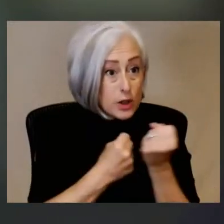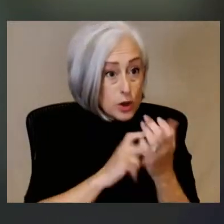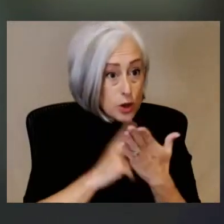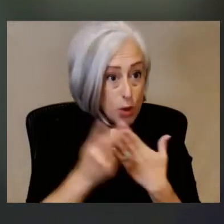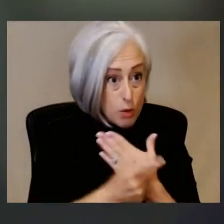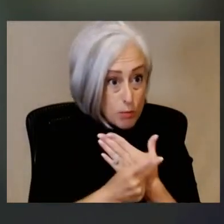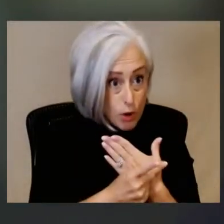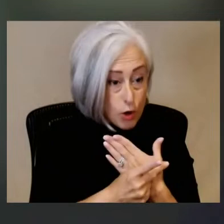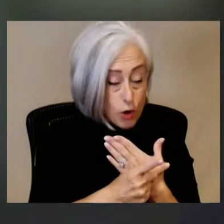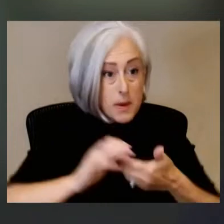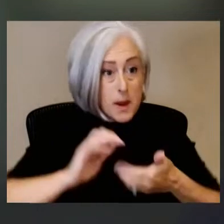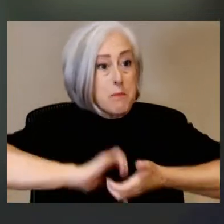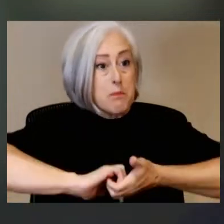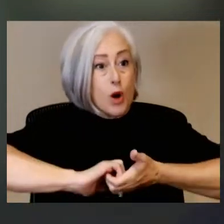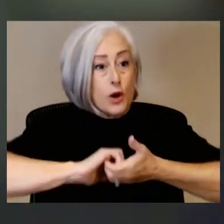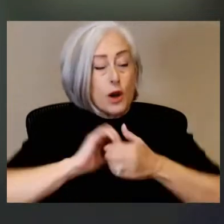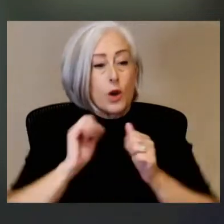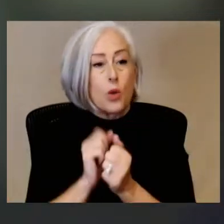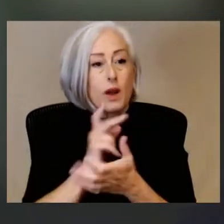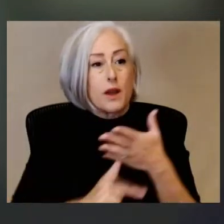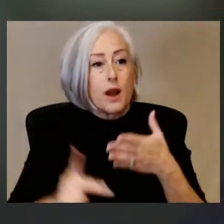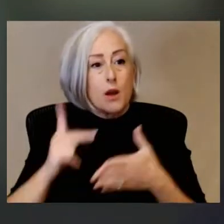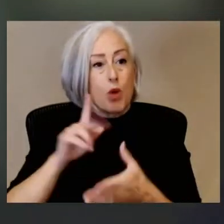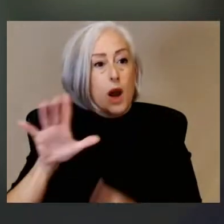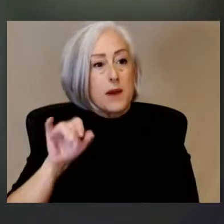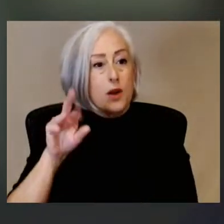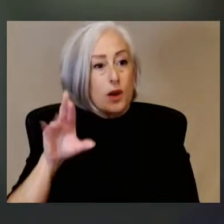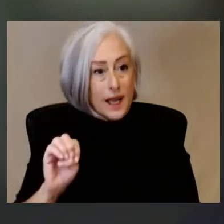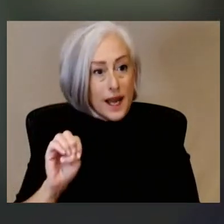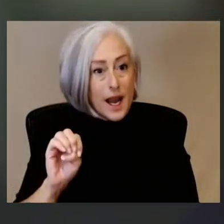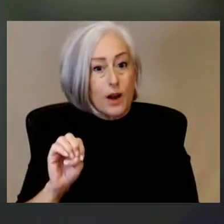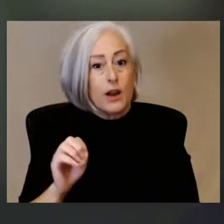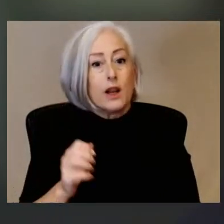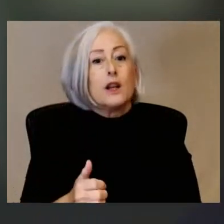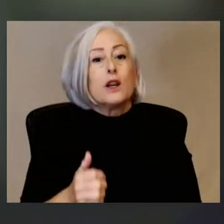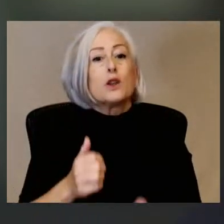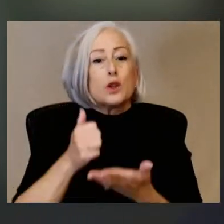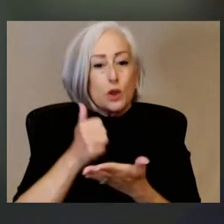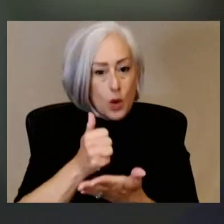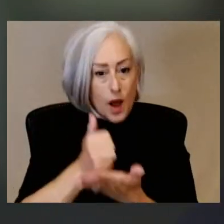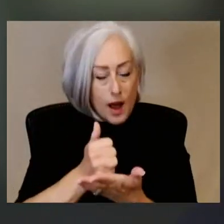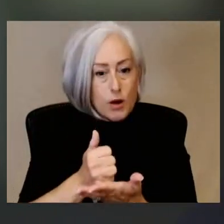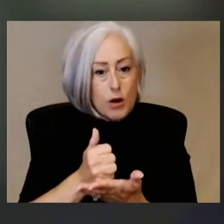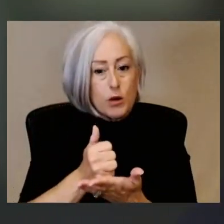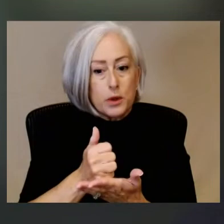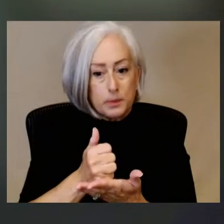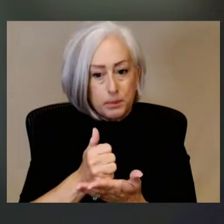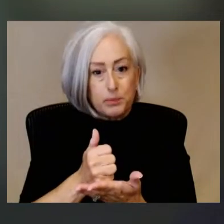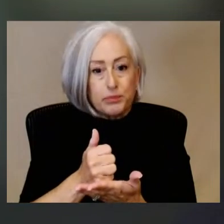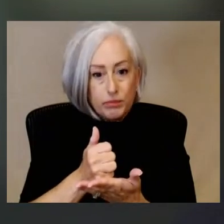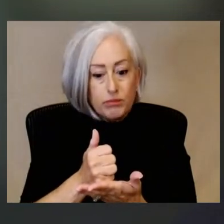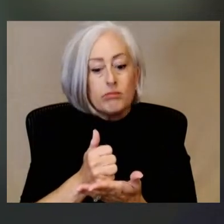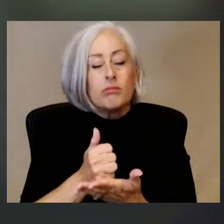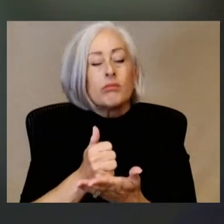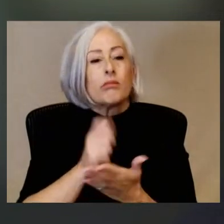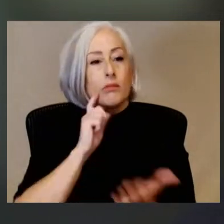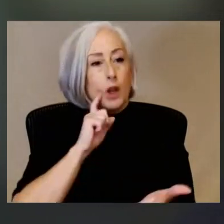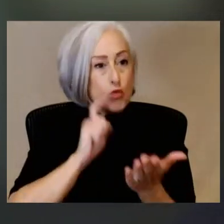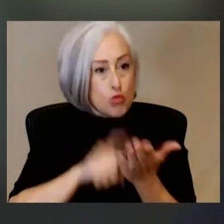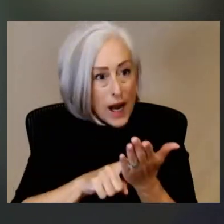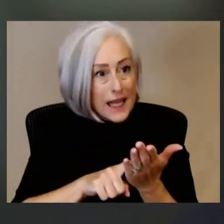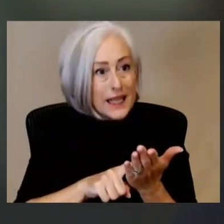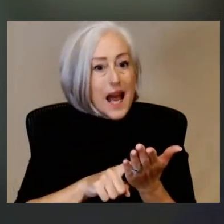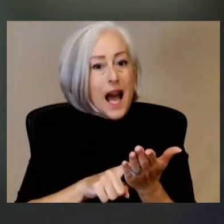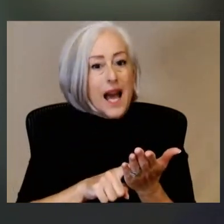in partnership with primary care to really move the dial to earlier detection